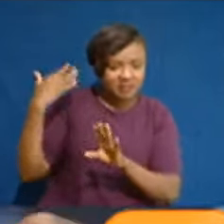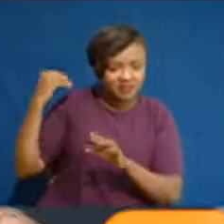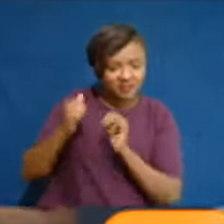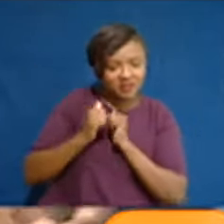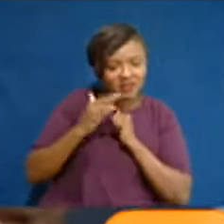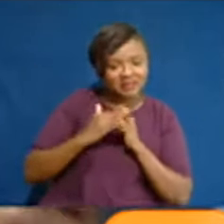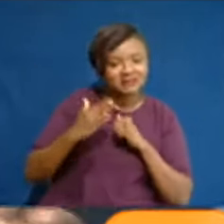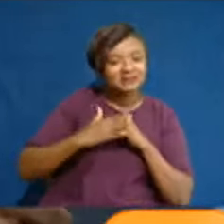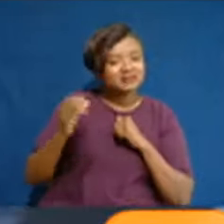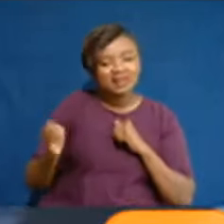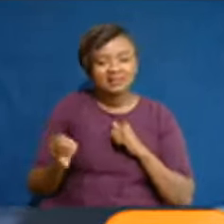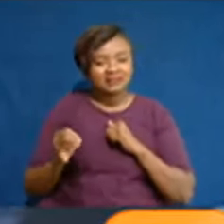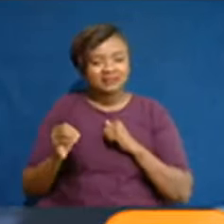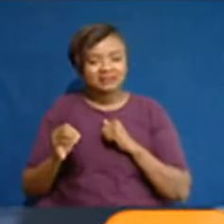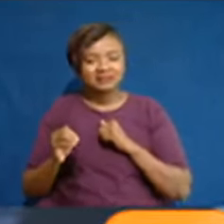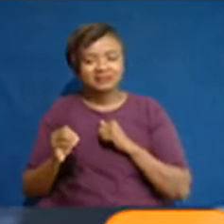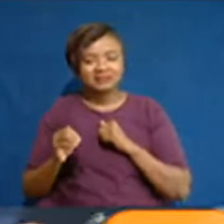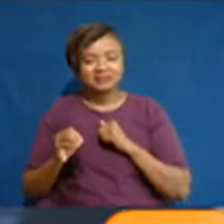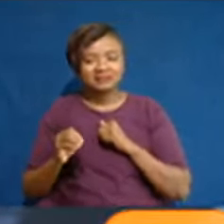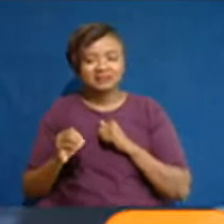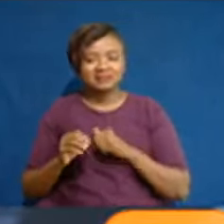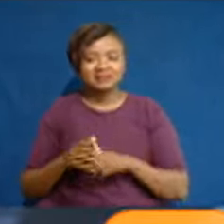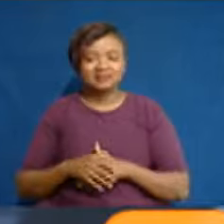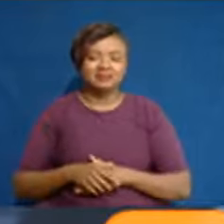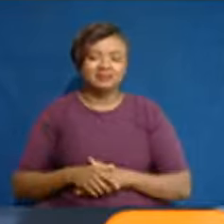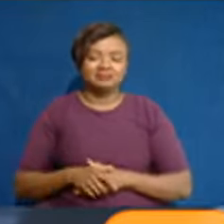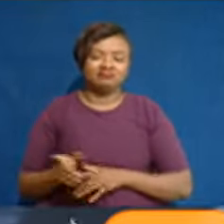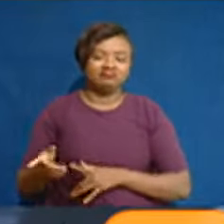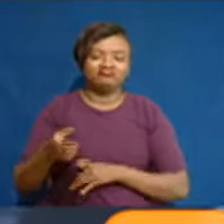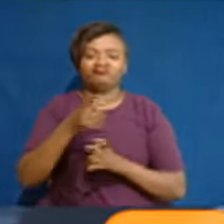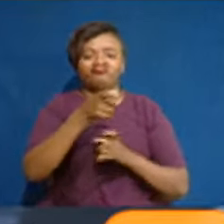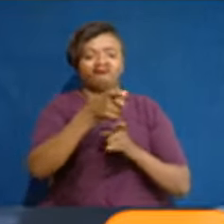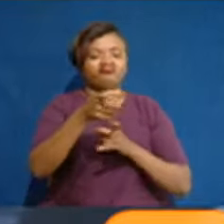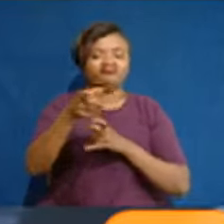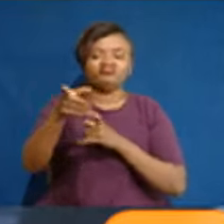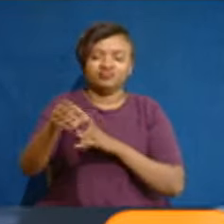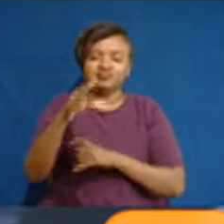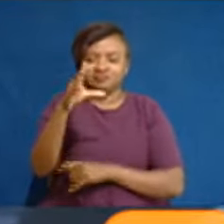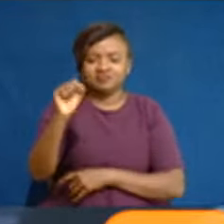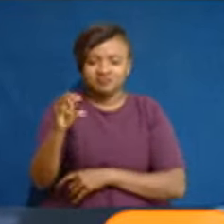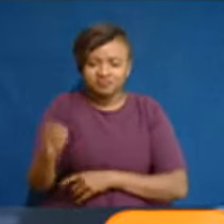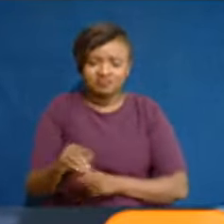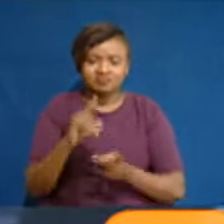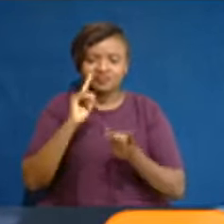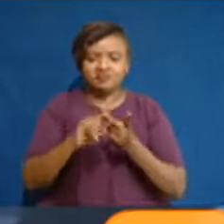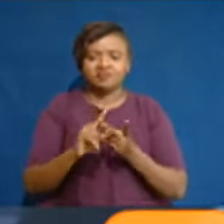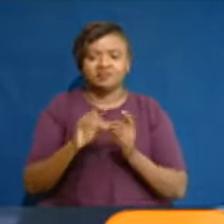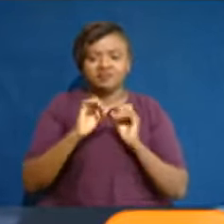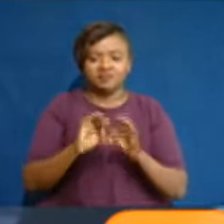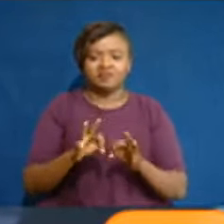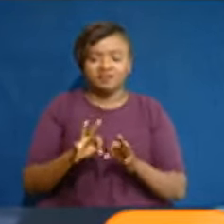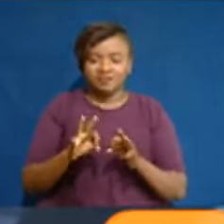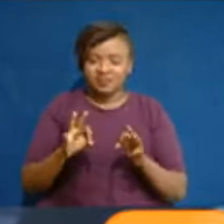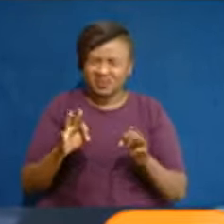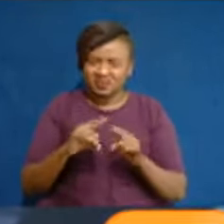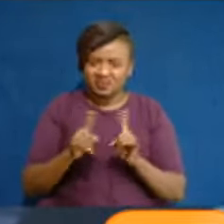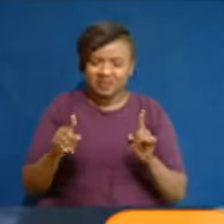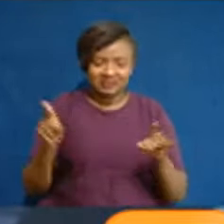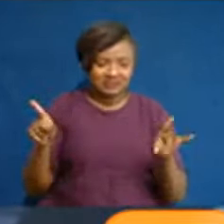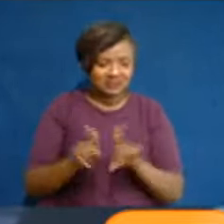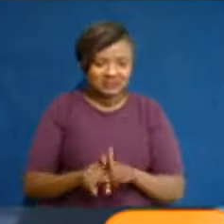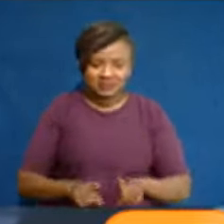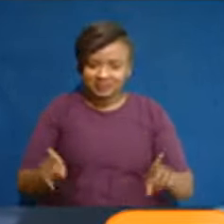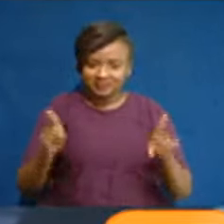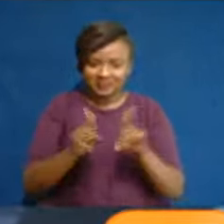you beef up, you spruce up the language of attacking civil society if you're going to do it effectively. But it's the same tired